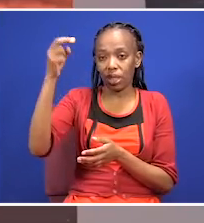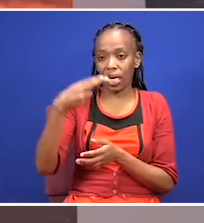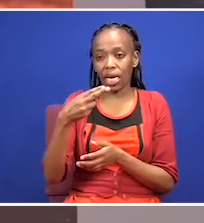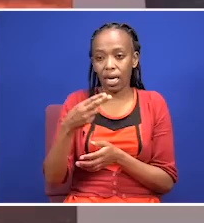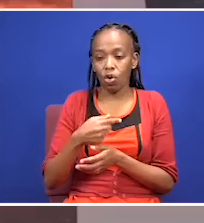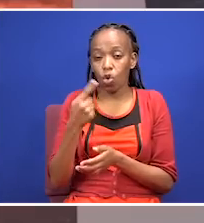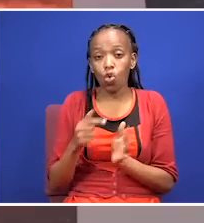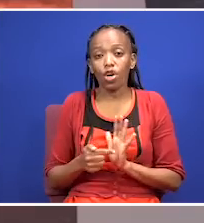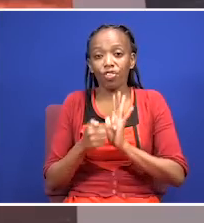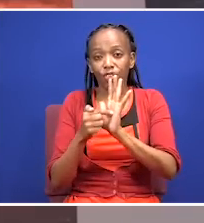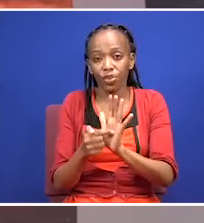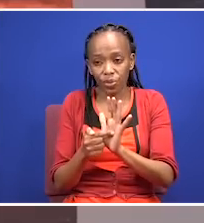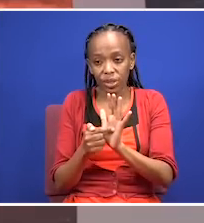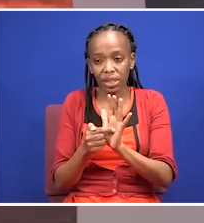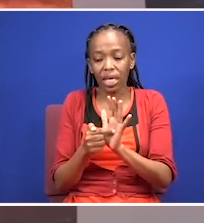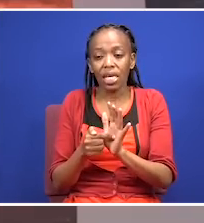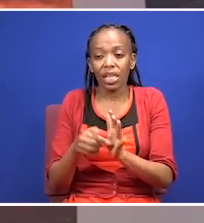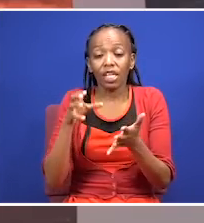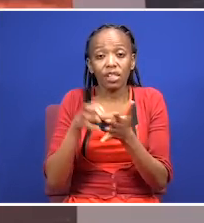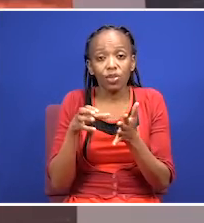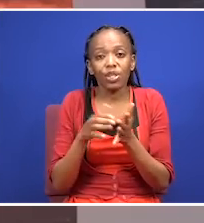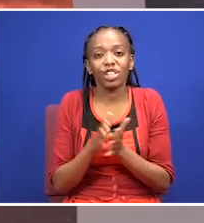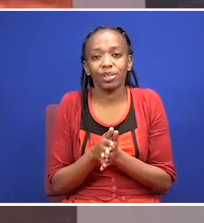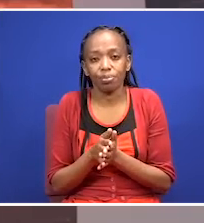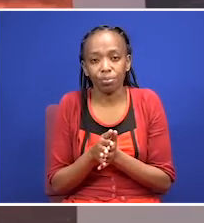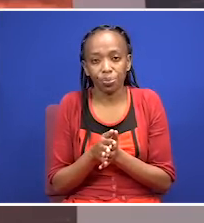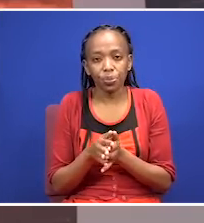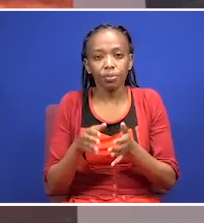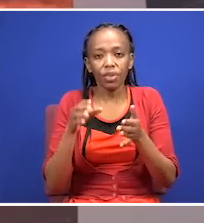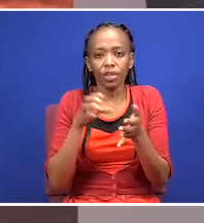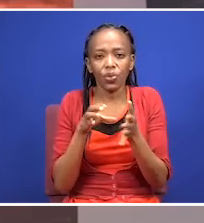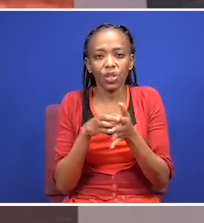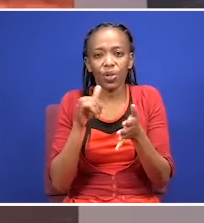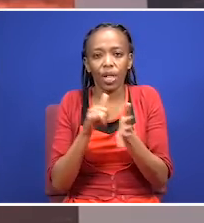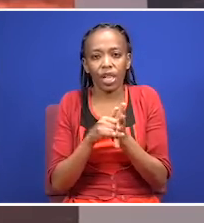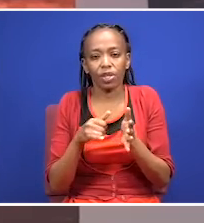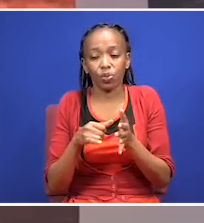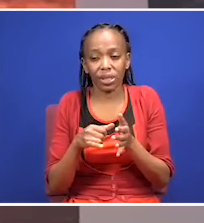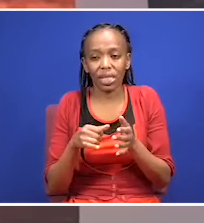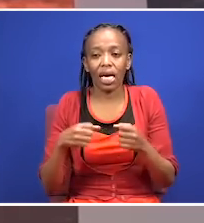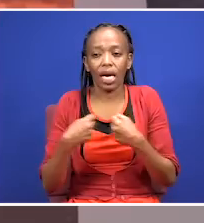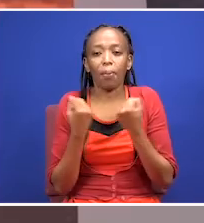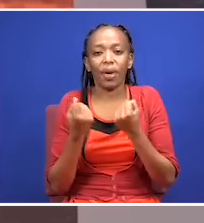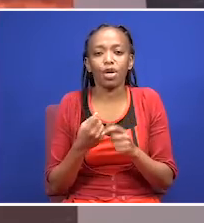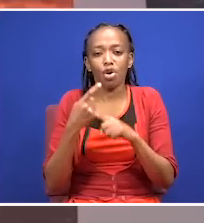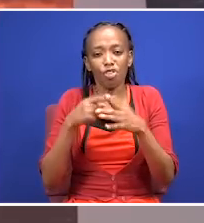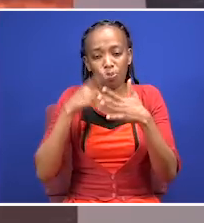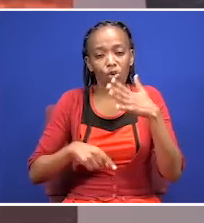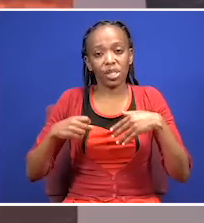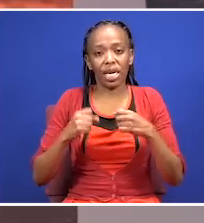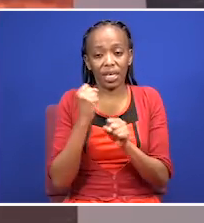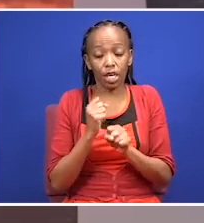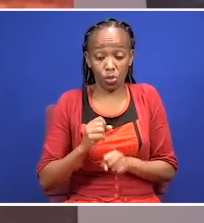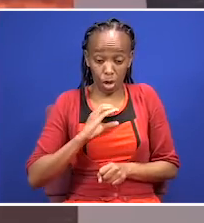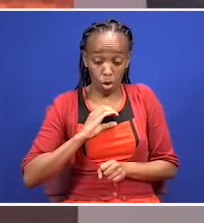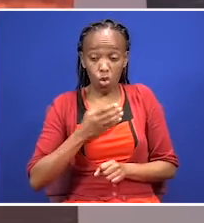one who reveals their restlessness the restlessness that was as a result of what they had done to